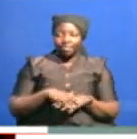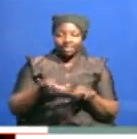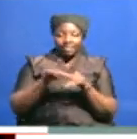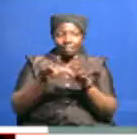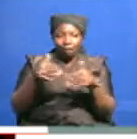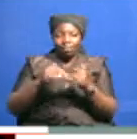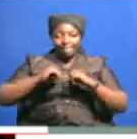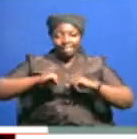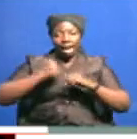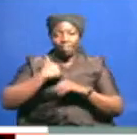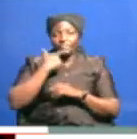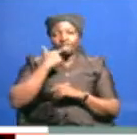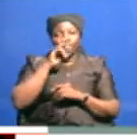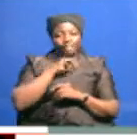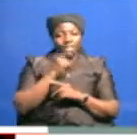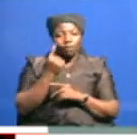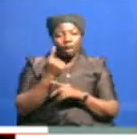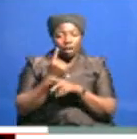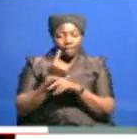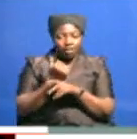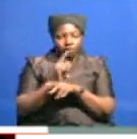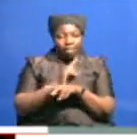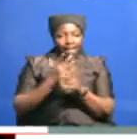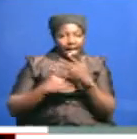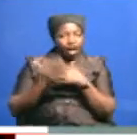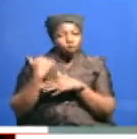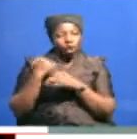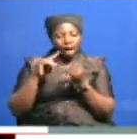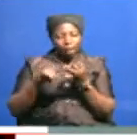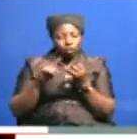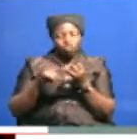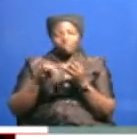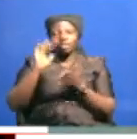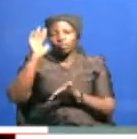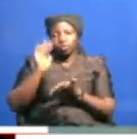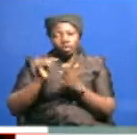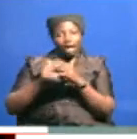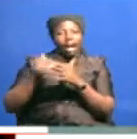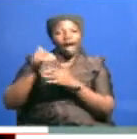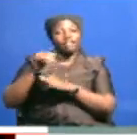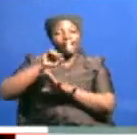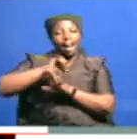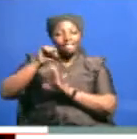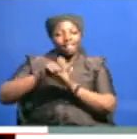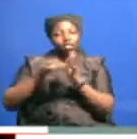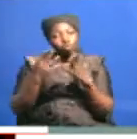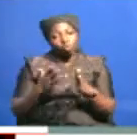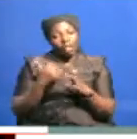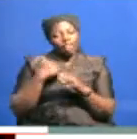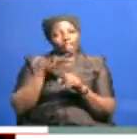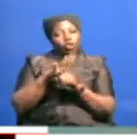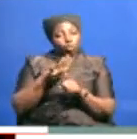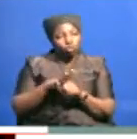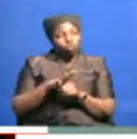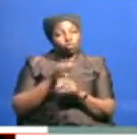just a minute ago. Secondly, is also to reduce the post-harvest losses. There's so much to gain